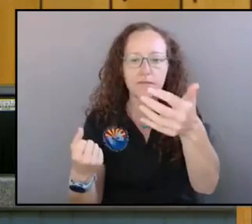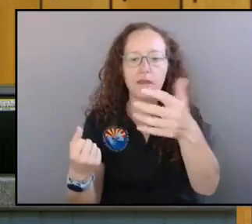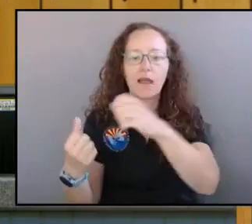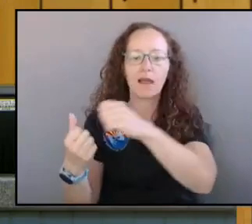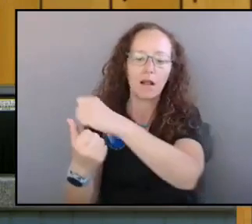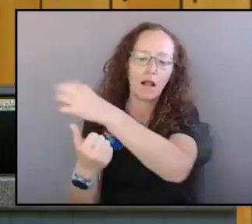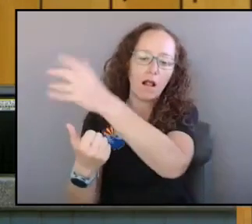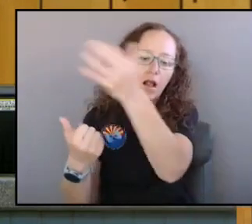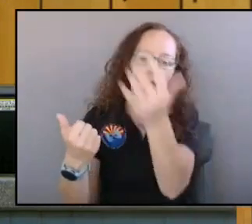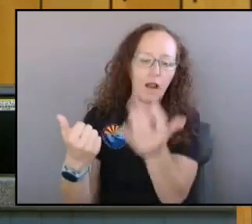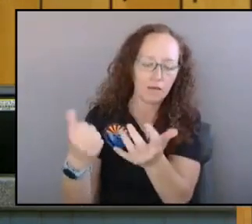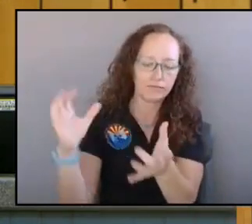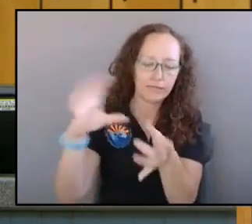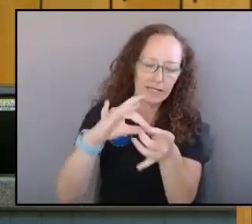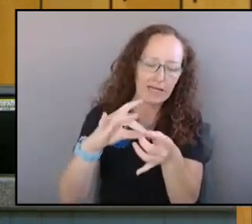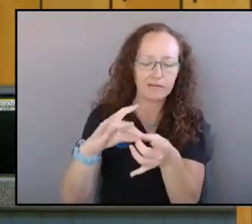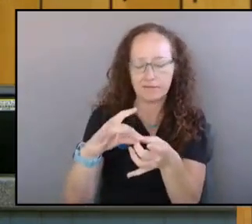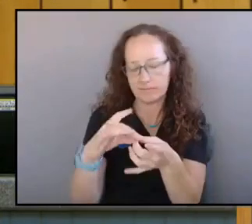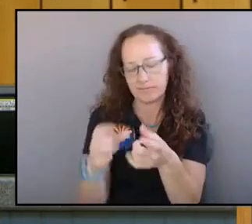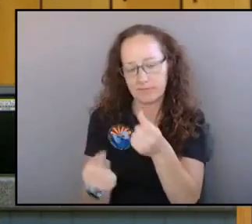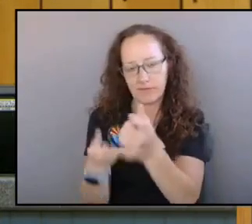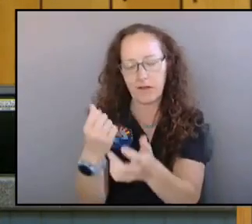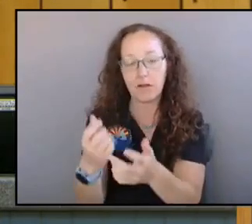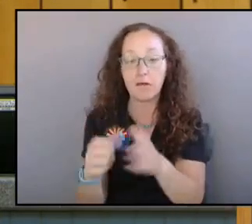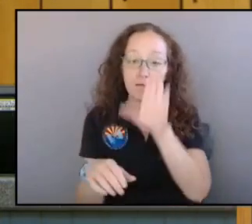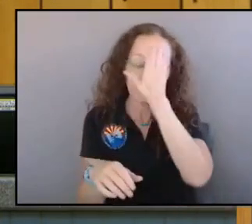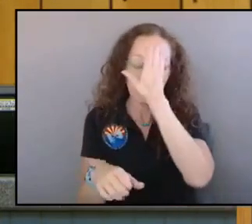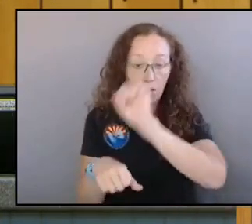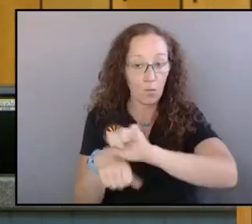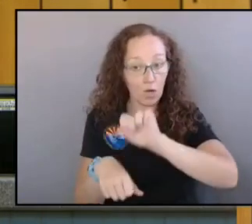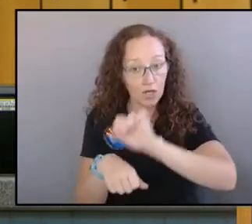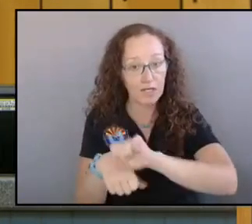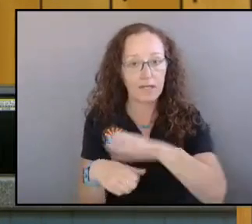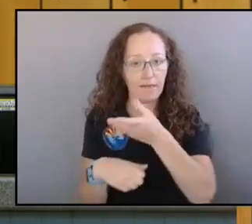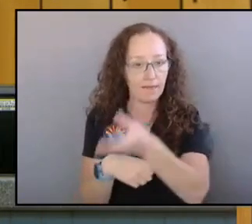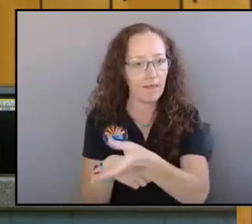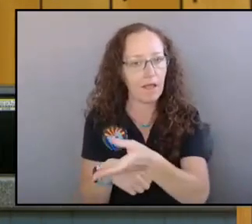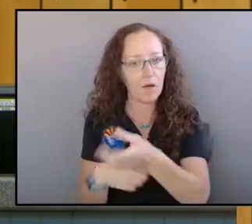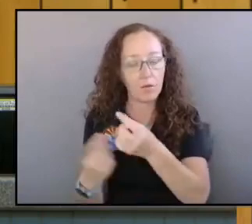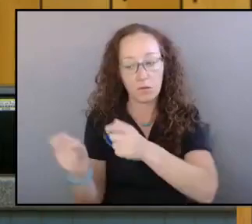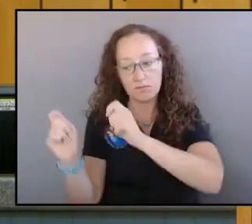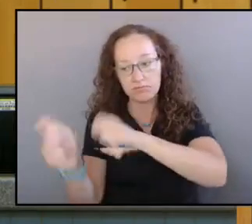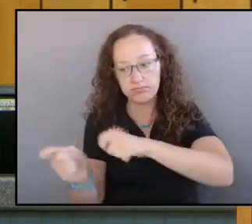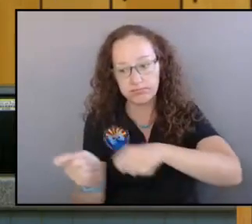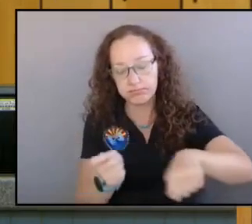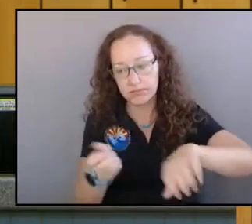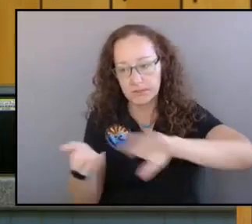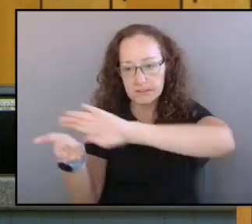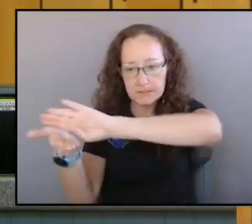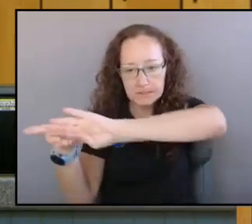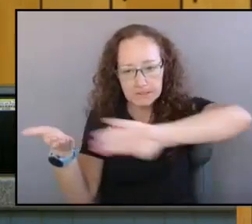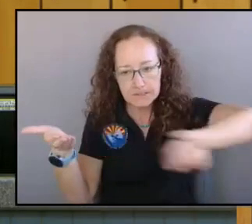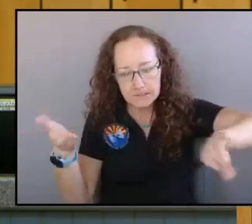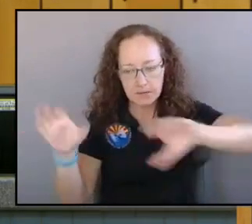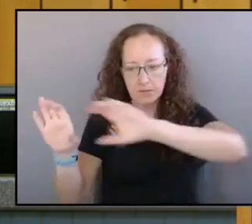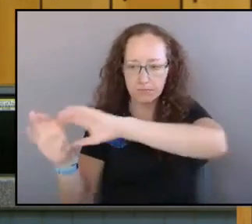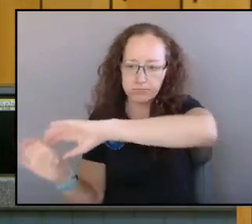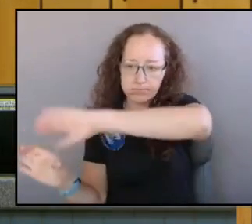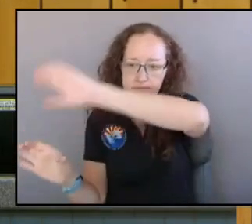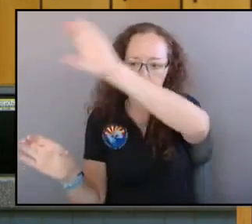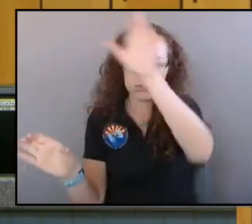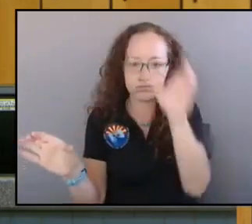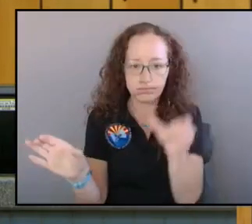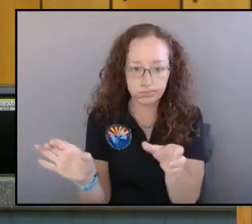in there working it, and by that, I mean they're working to put hand line all the way around the outside of it and